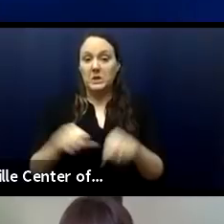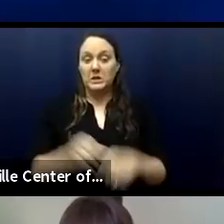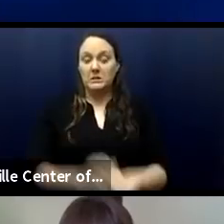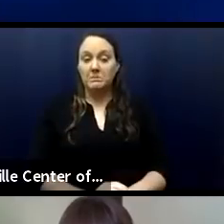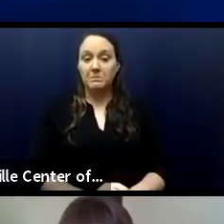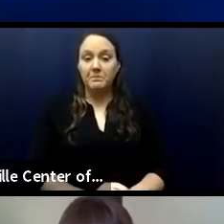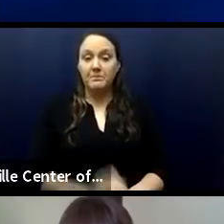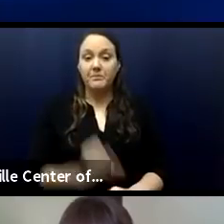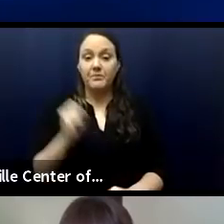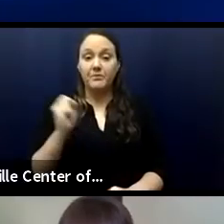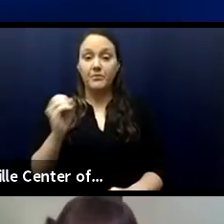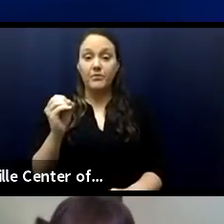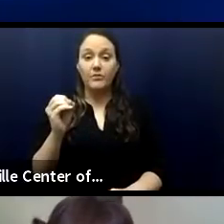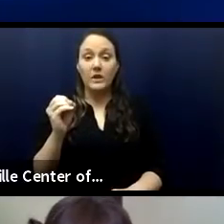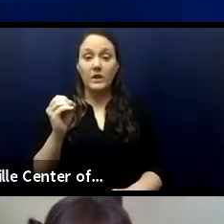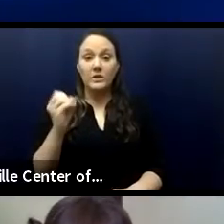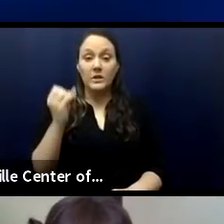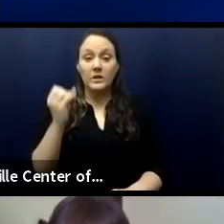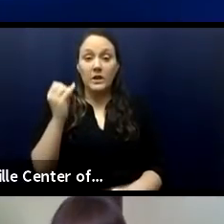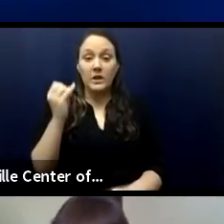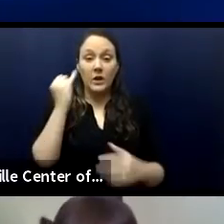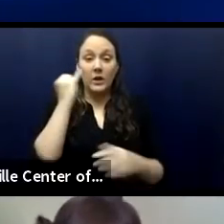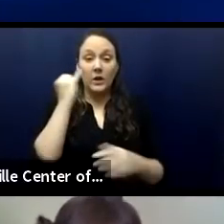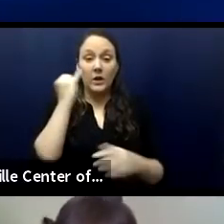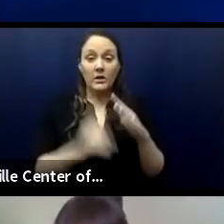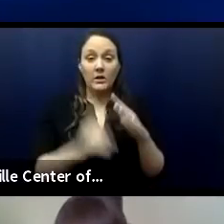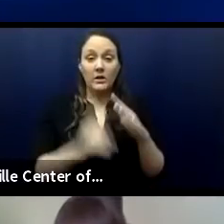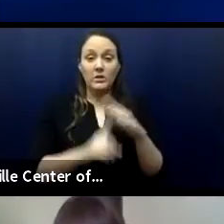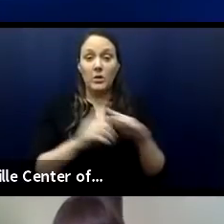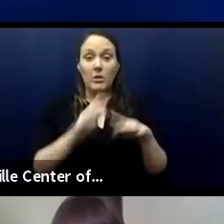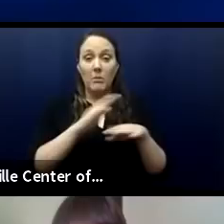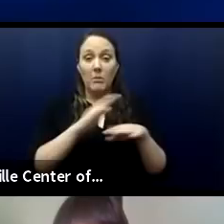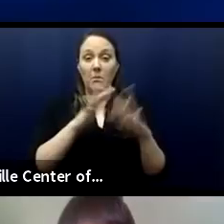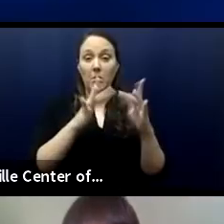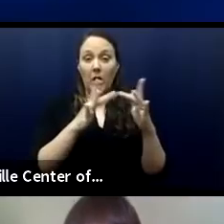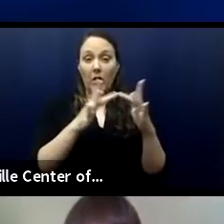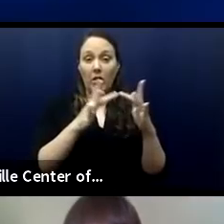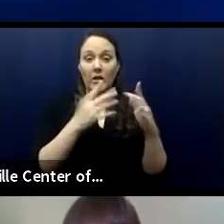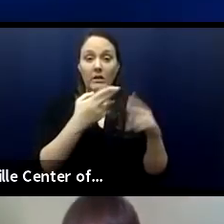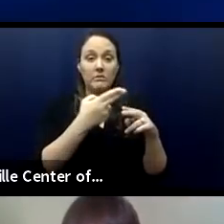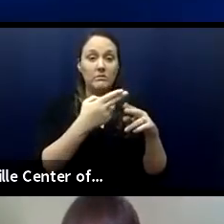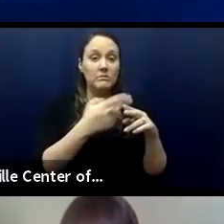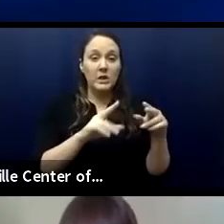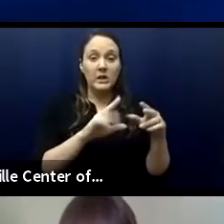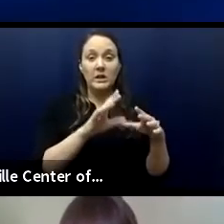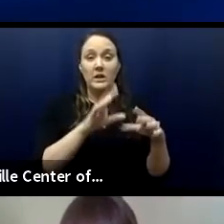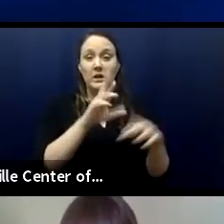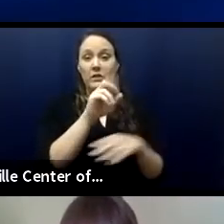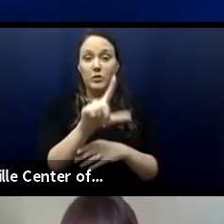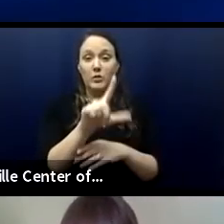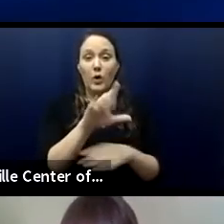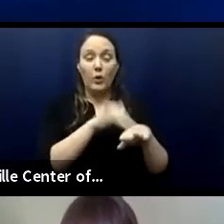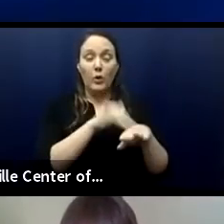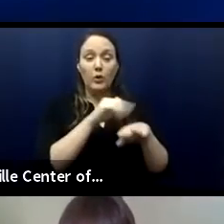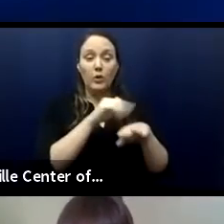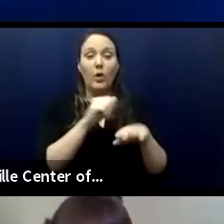So Narda, if you're online, if you will do a brief roll call for us. Certainly.